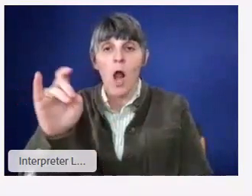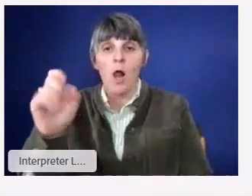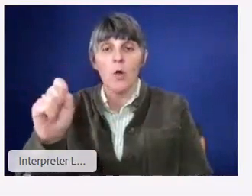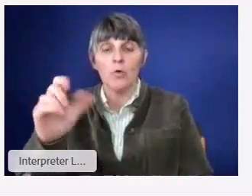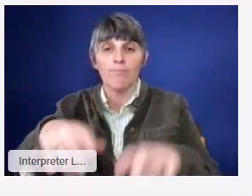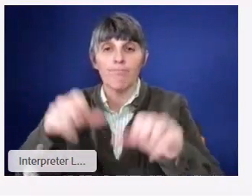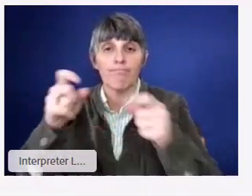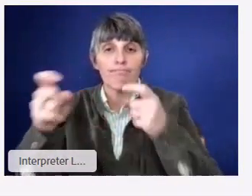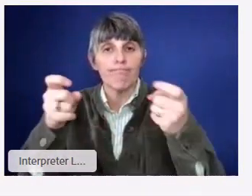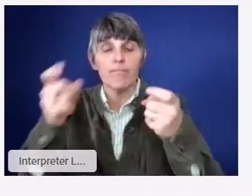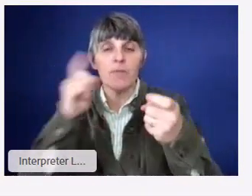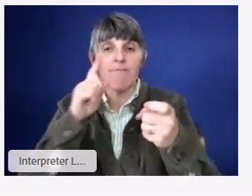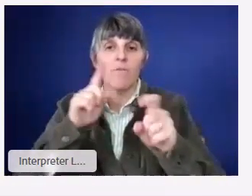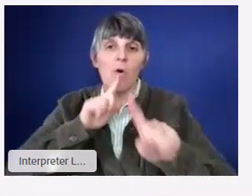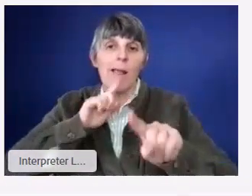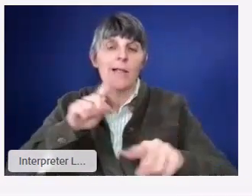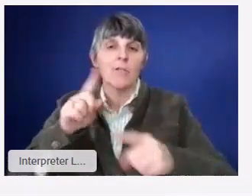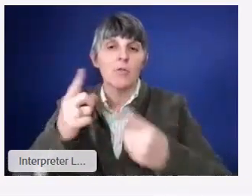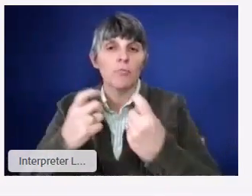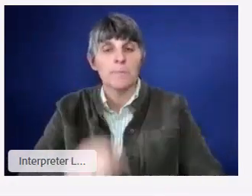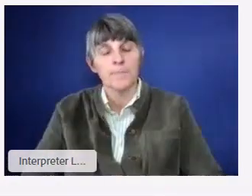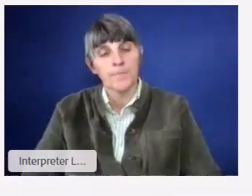for questions and answers.